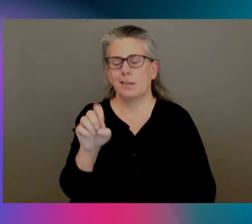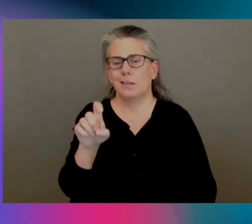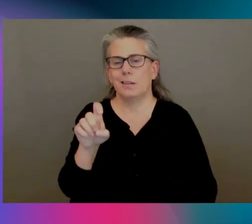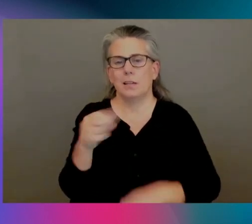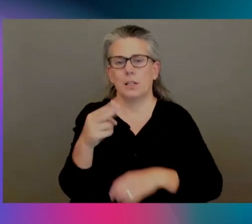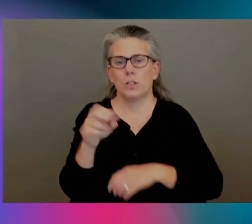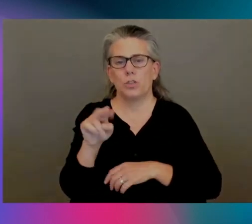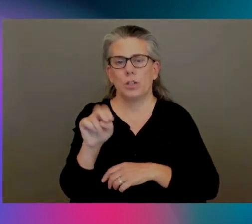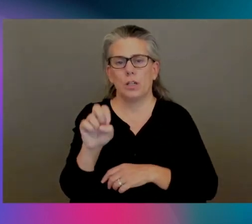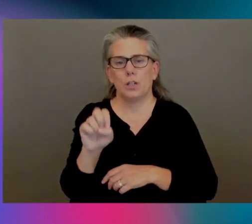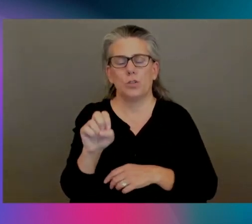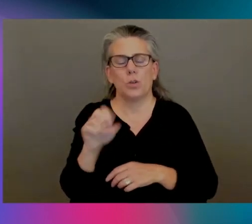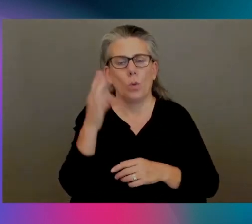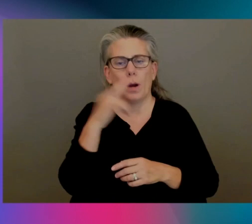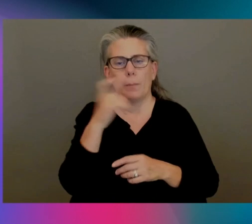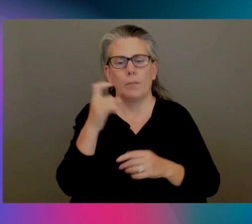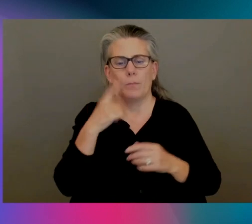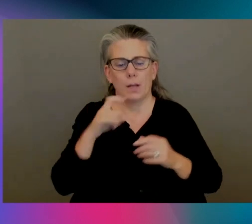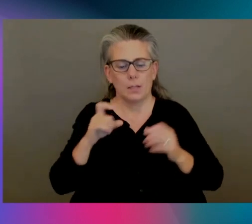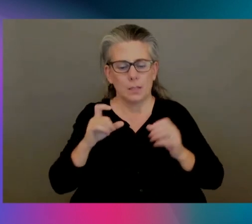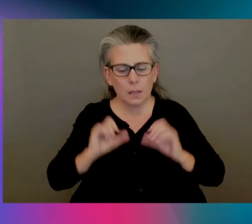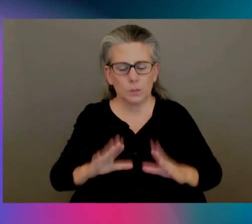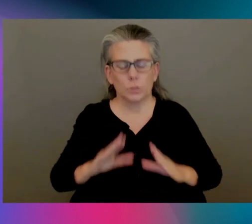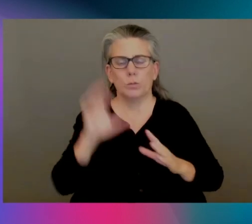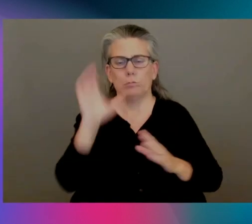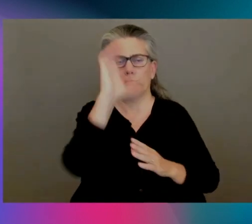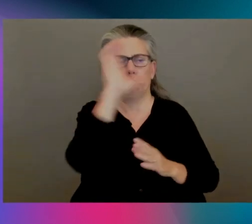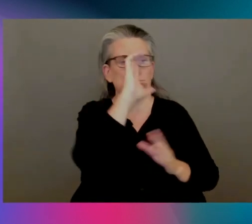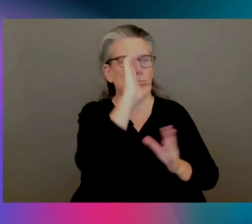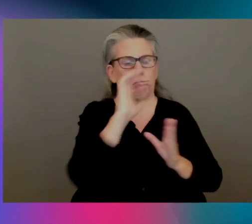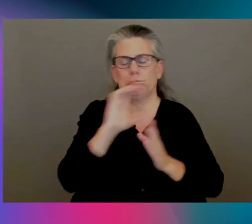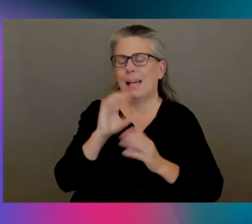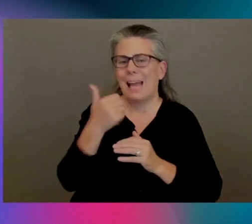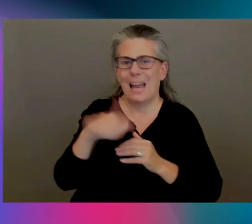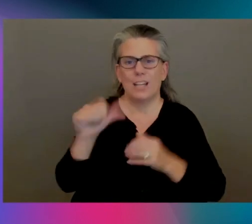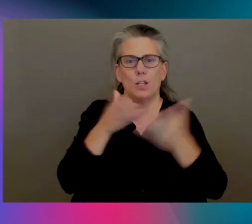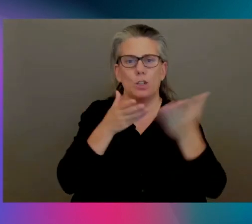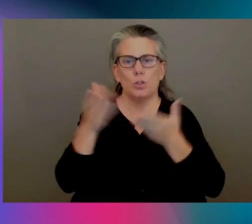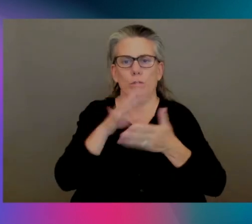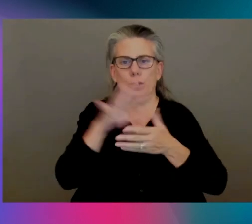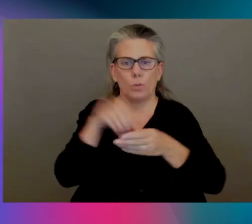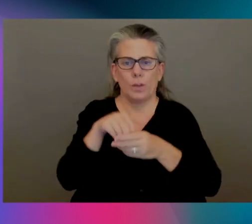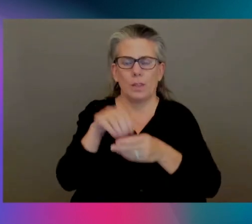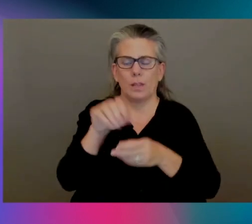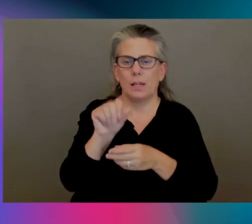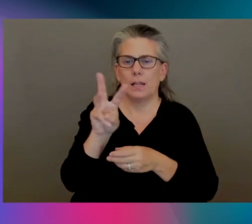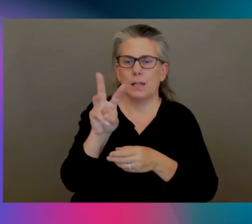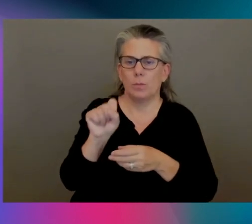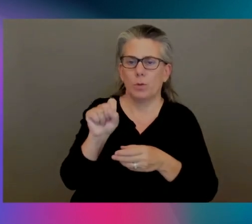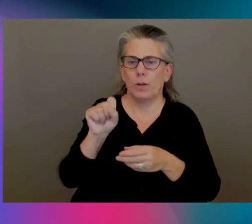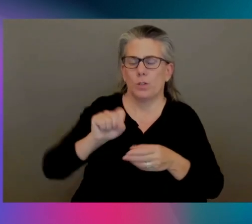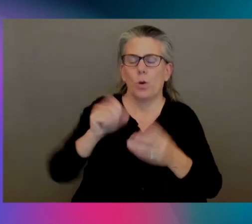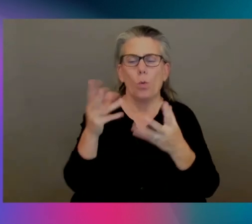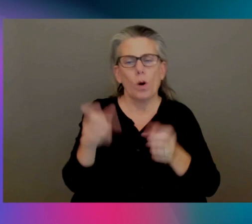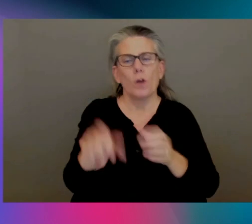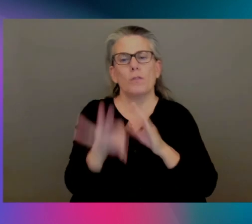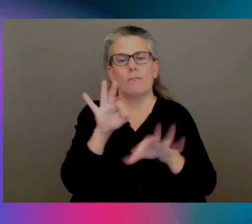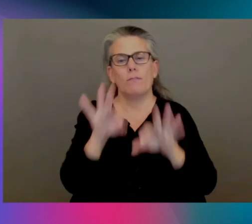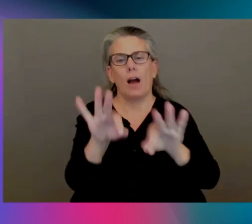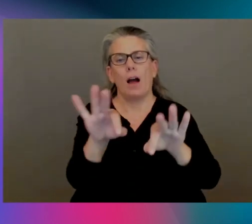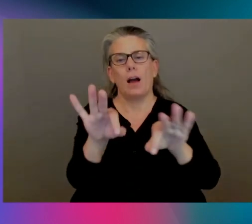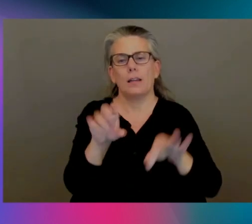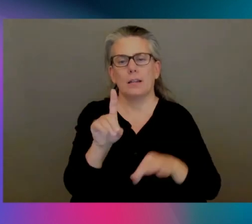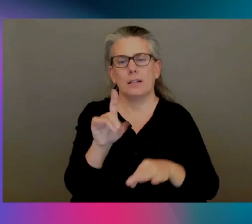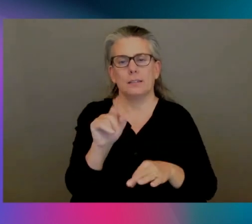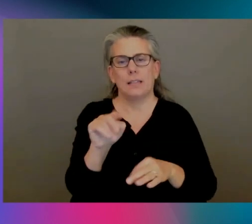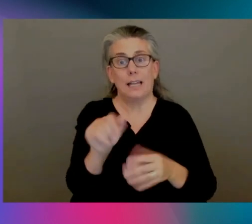to when they search for any service in Amazon or AWS. They wanted buying data just as easy. So we built a service to really